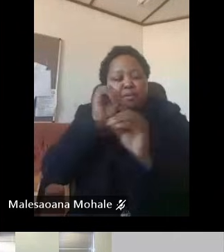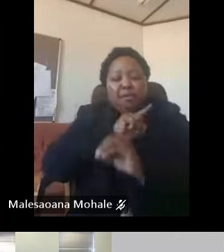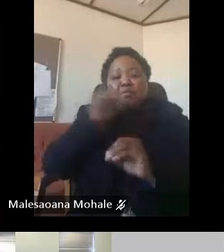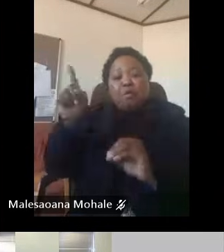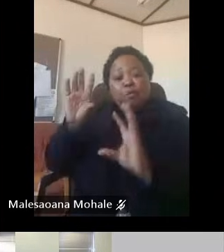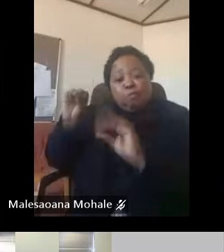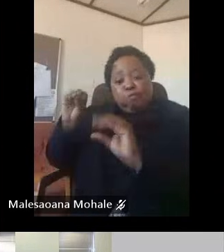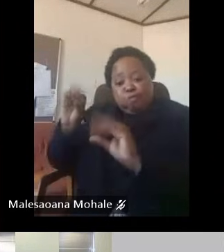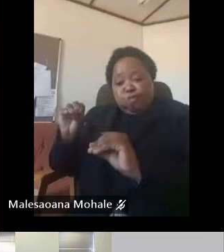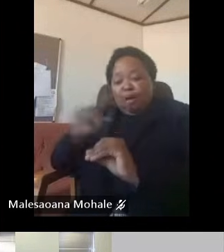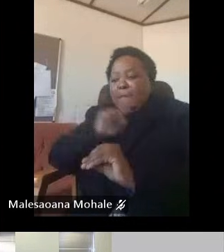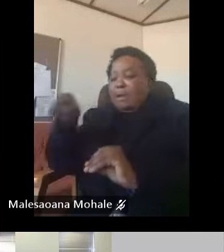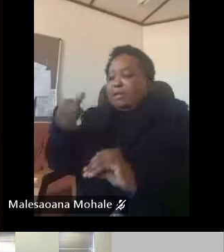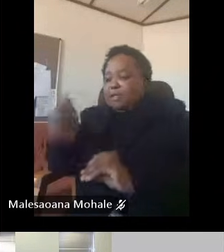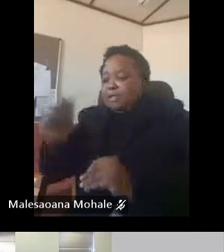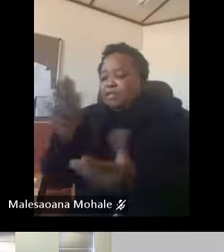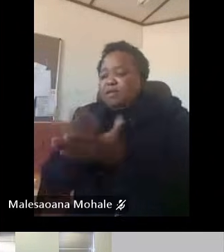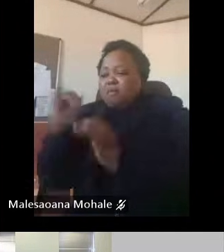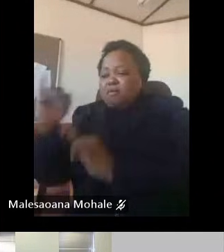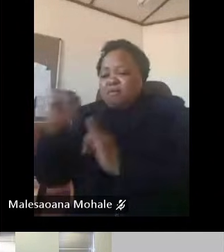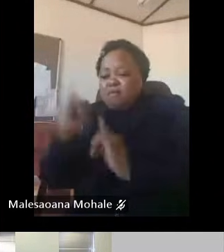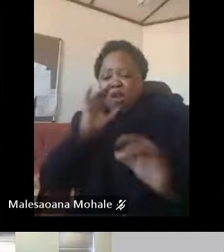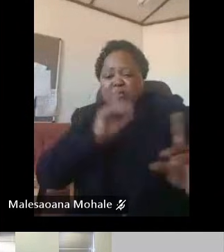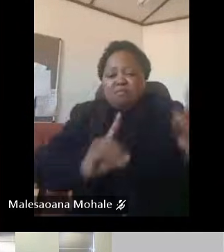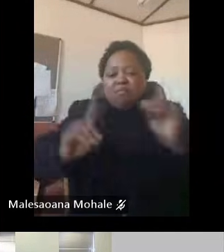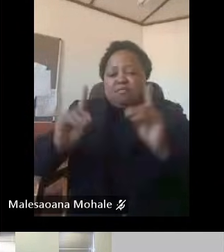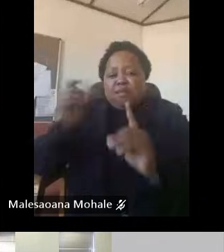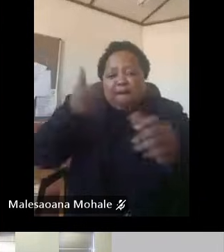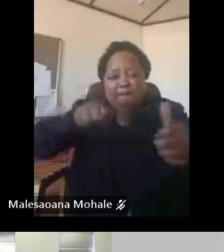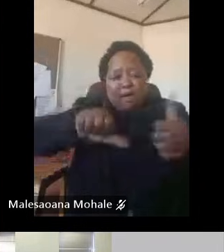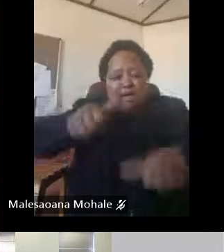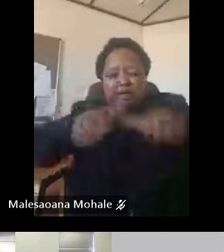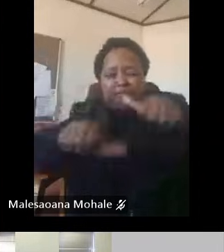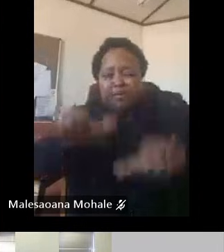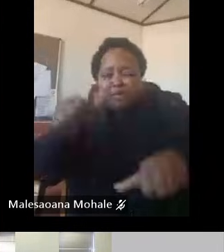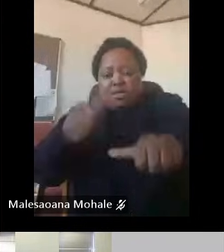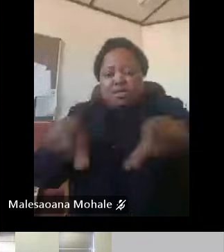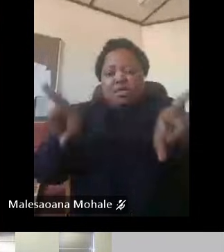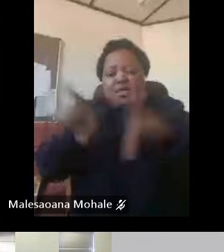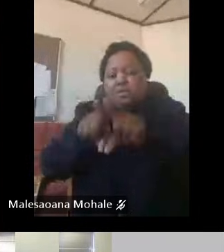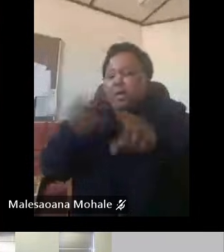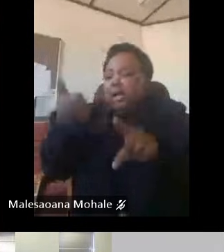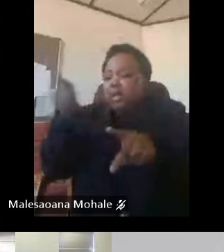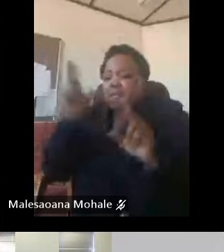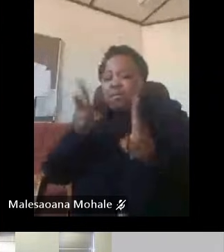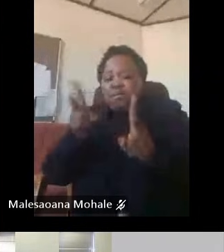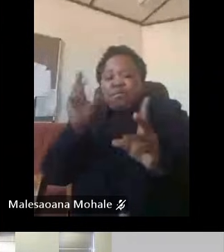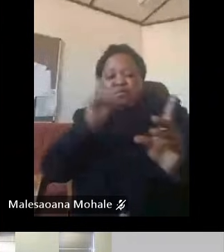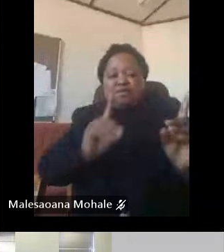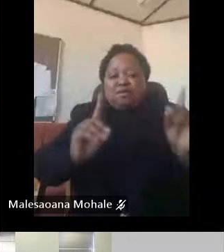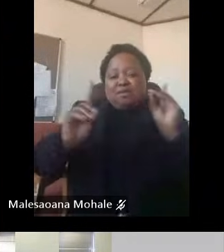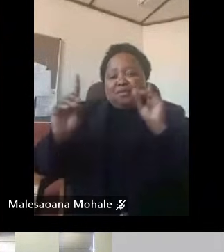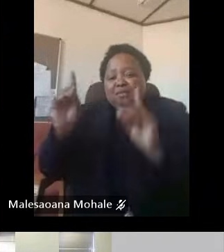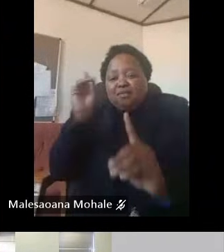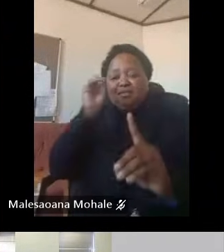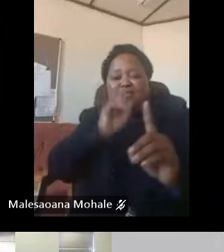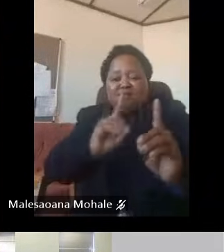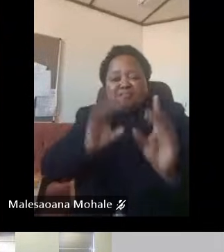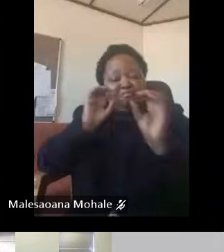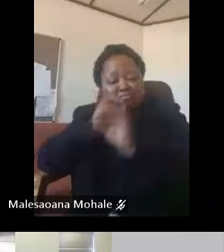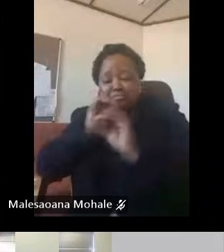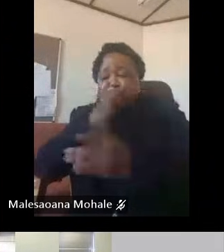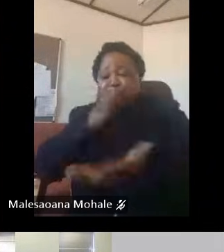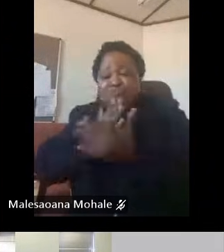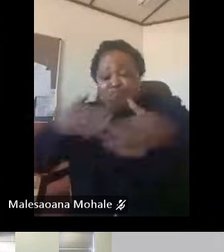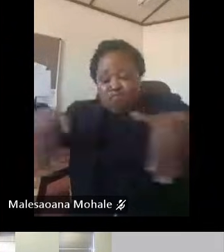you did not have the opportunity to participate, to dance as other people were dancing, this limited you,